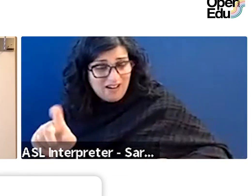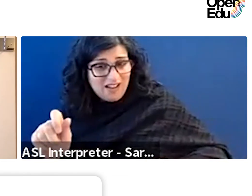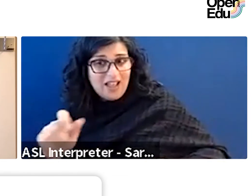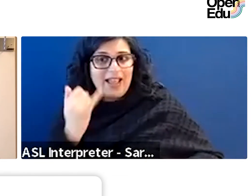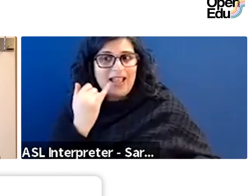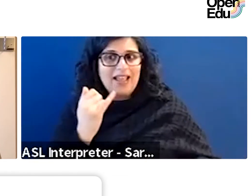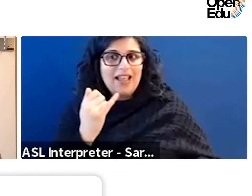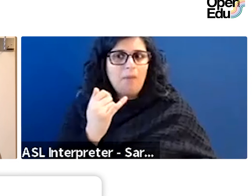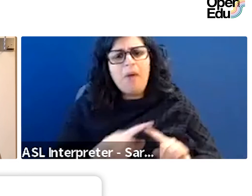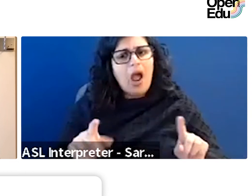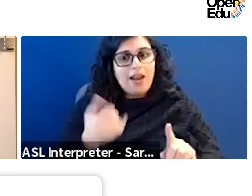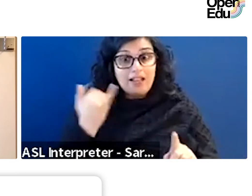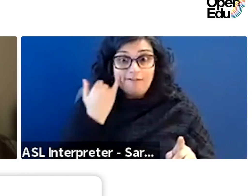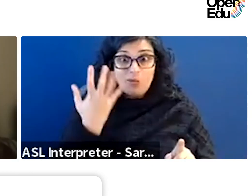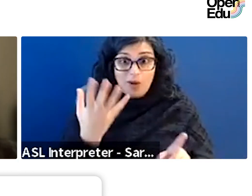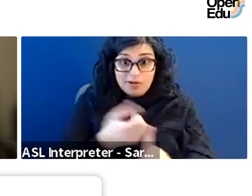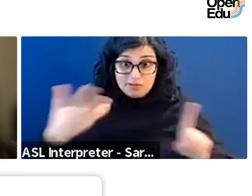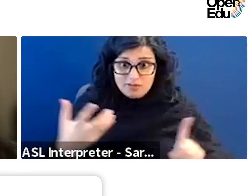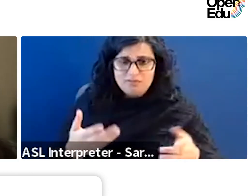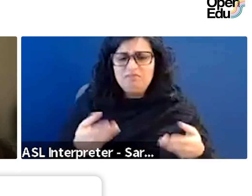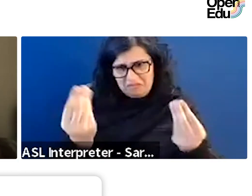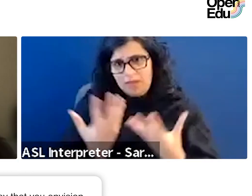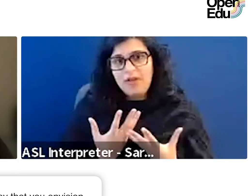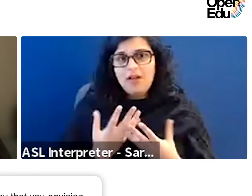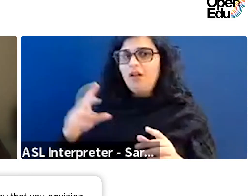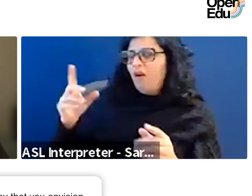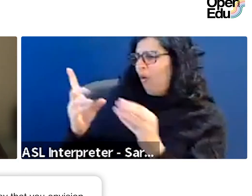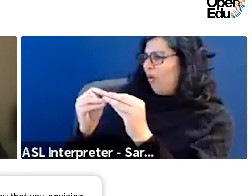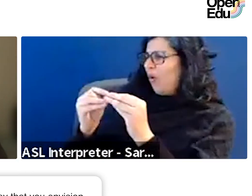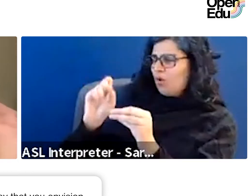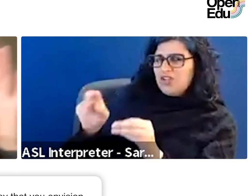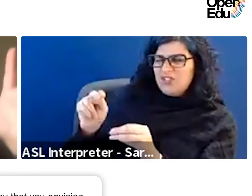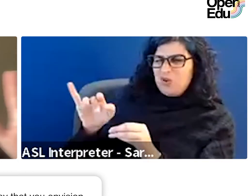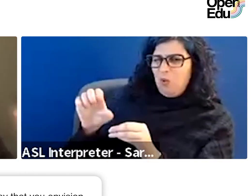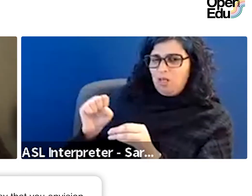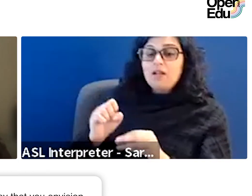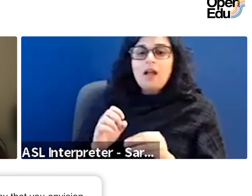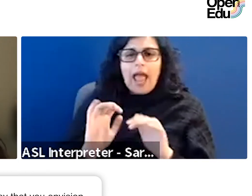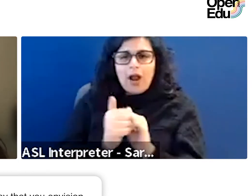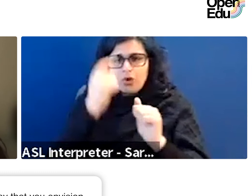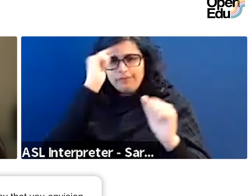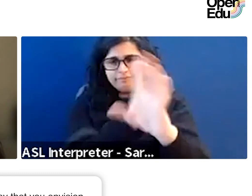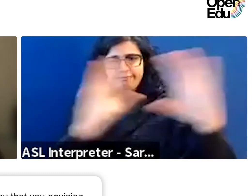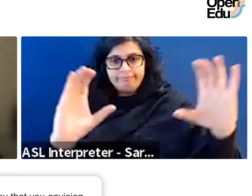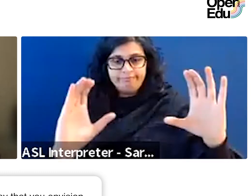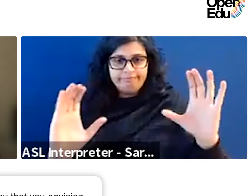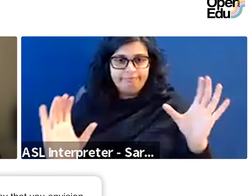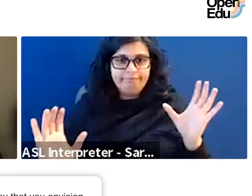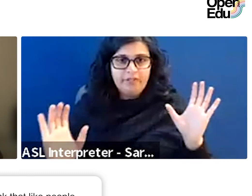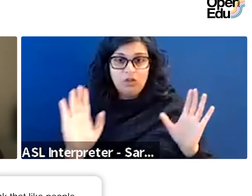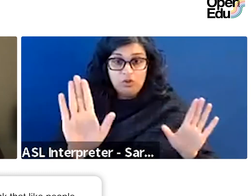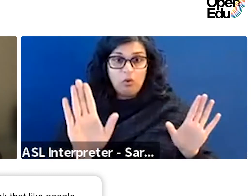if you have more. Amazing. Well, I have one more question. So the way that you envision this collection